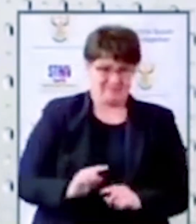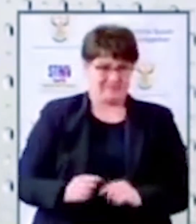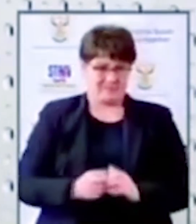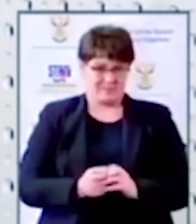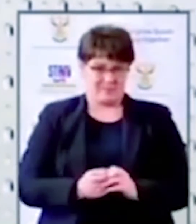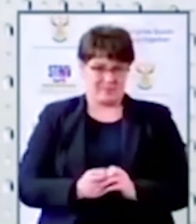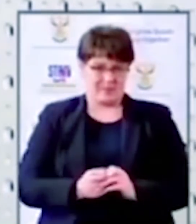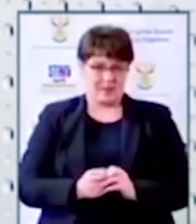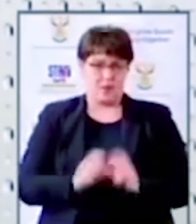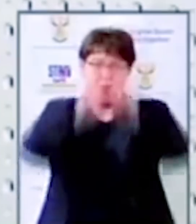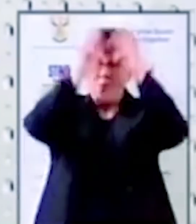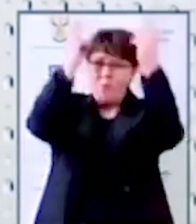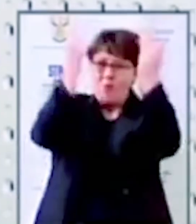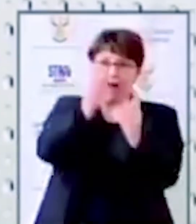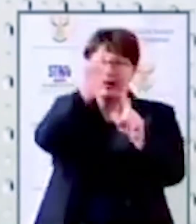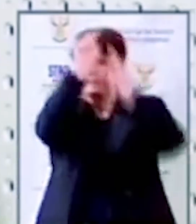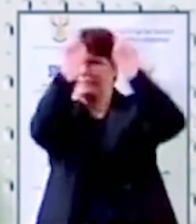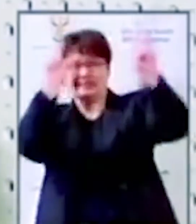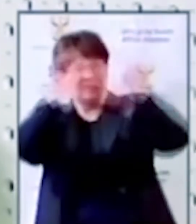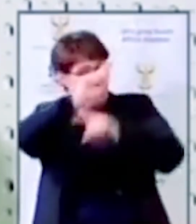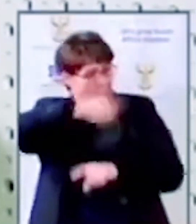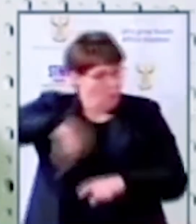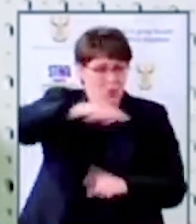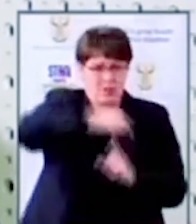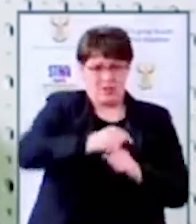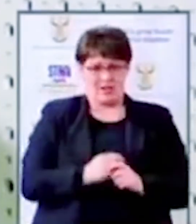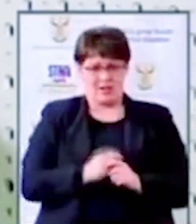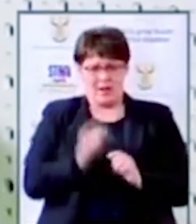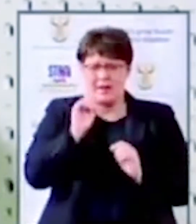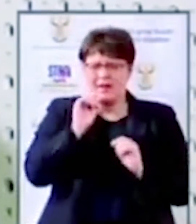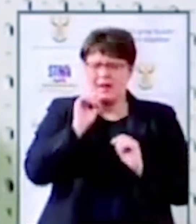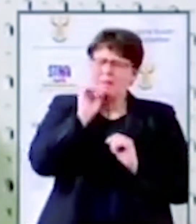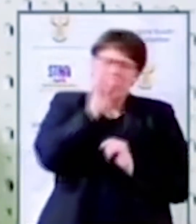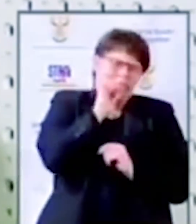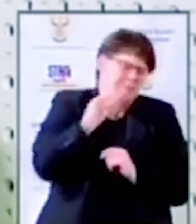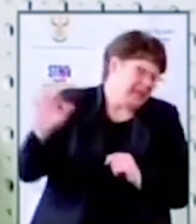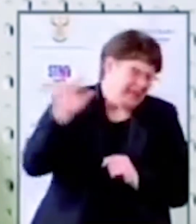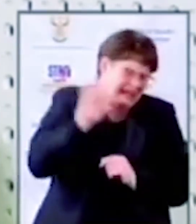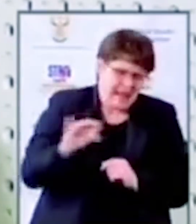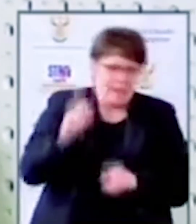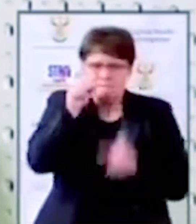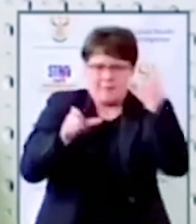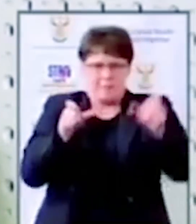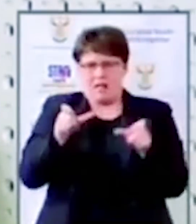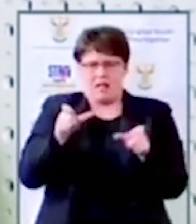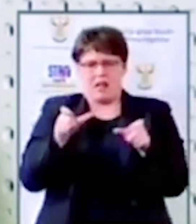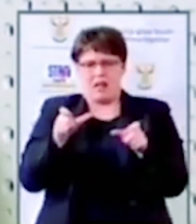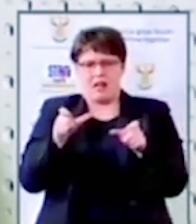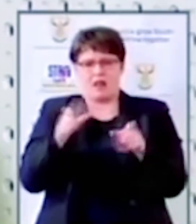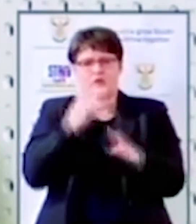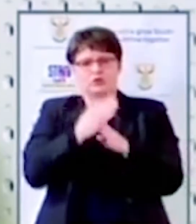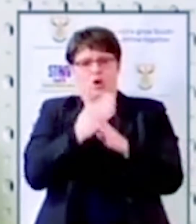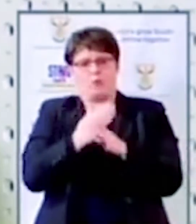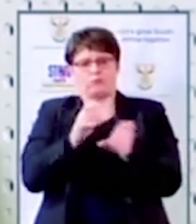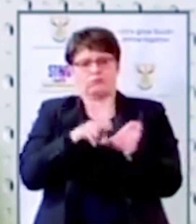Throughout the world, tens of millions of workers have lost their jobs.